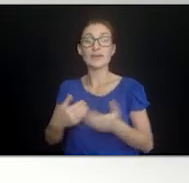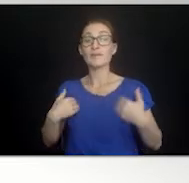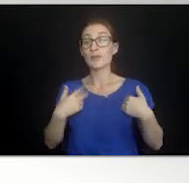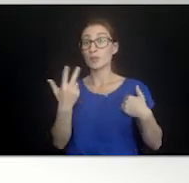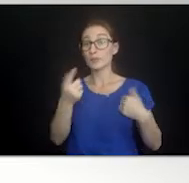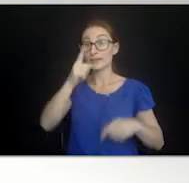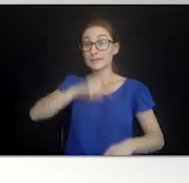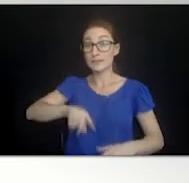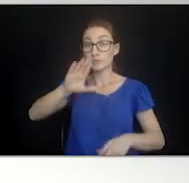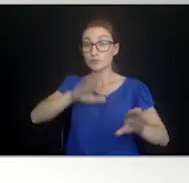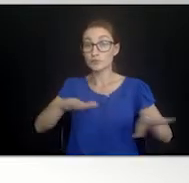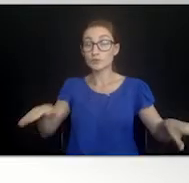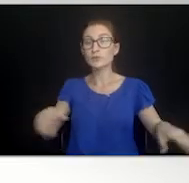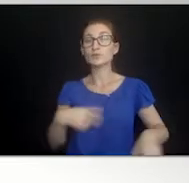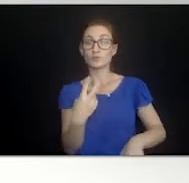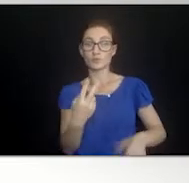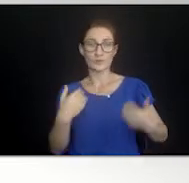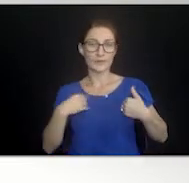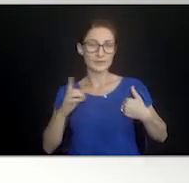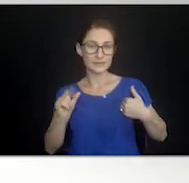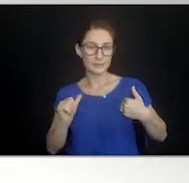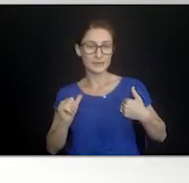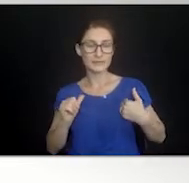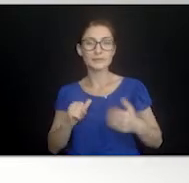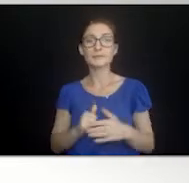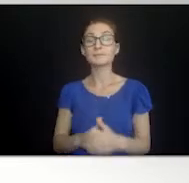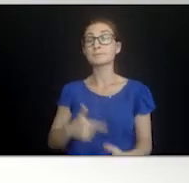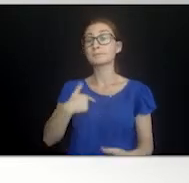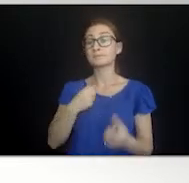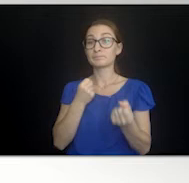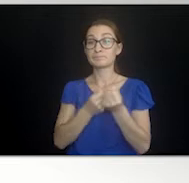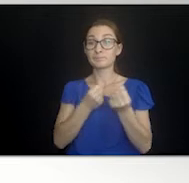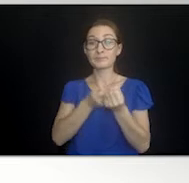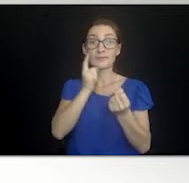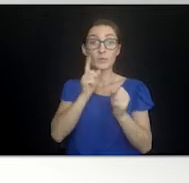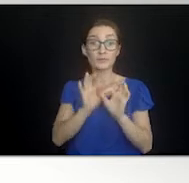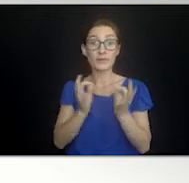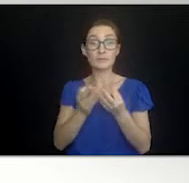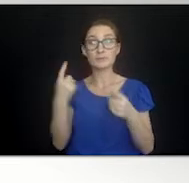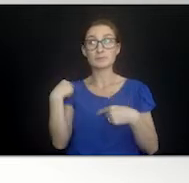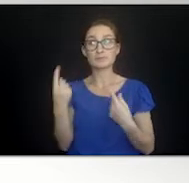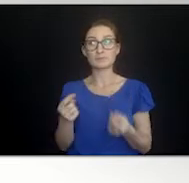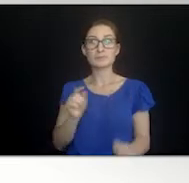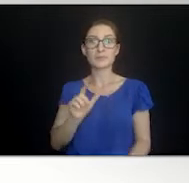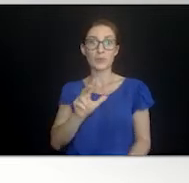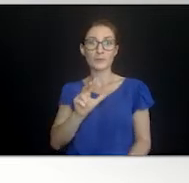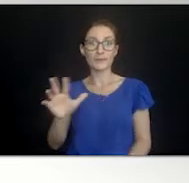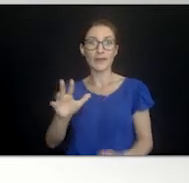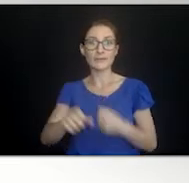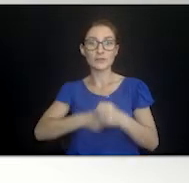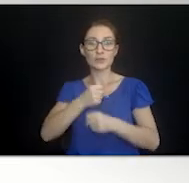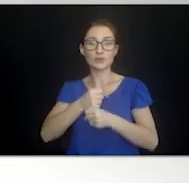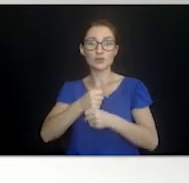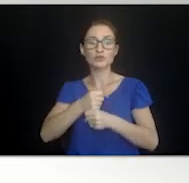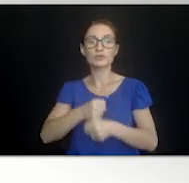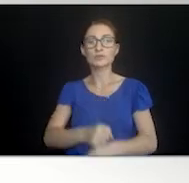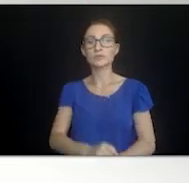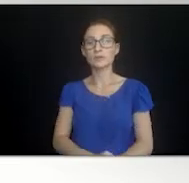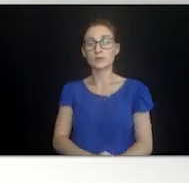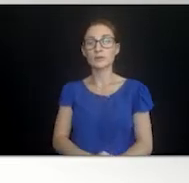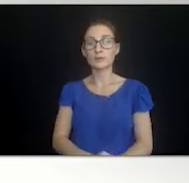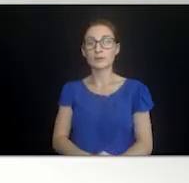3 stepchildren. 2 of them have disabilities as well. I've been advocating for families for 35 years.